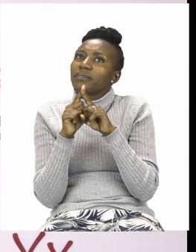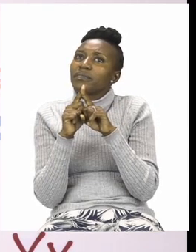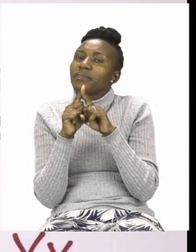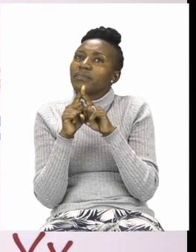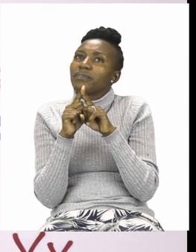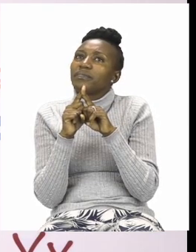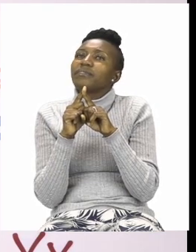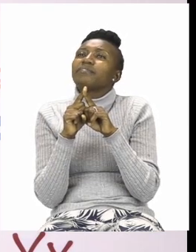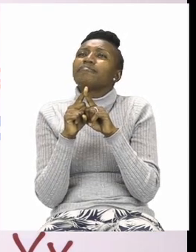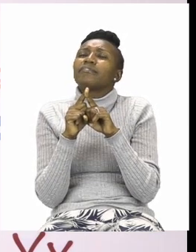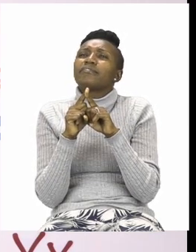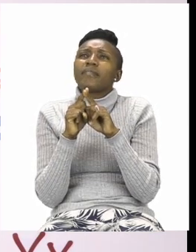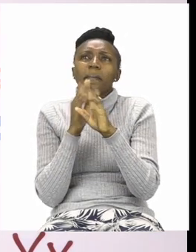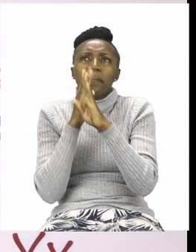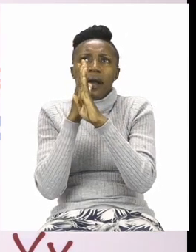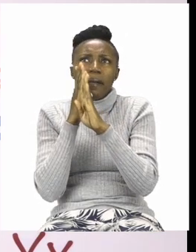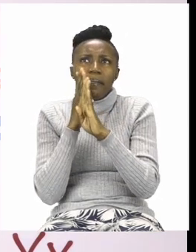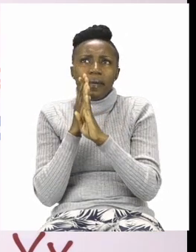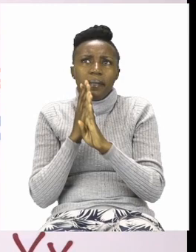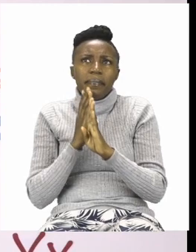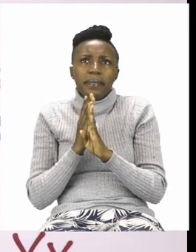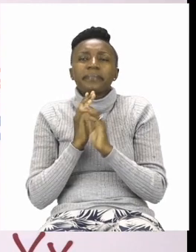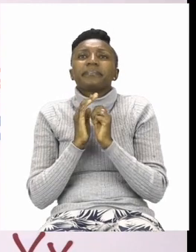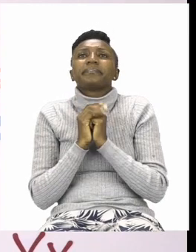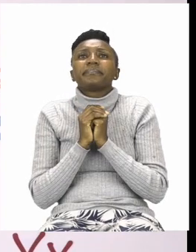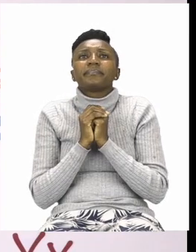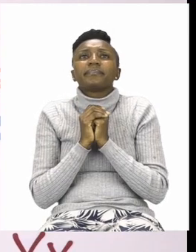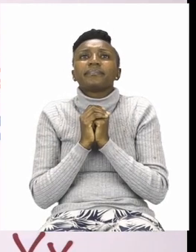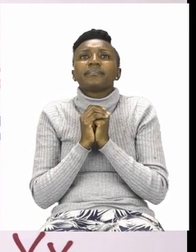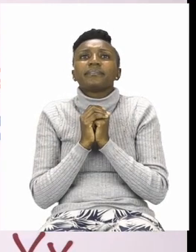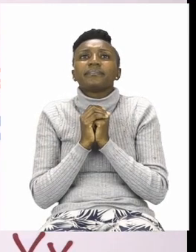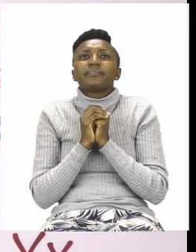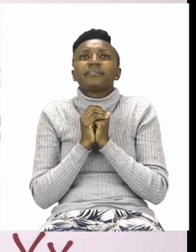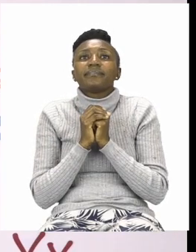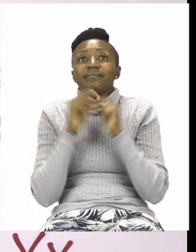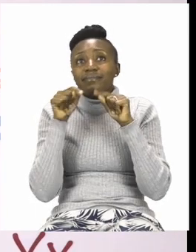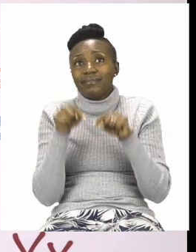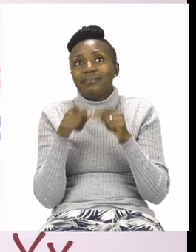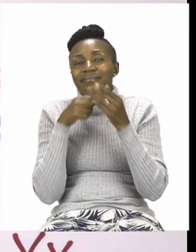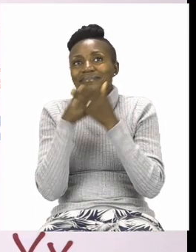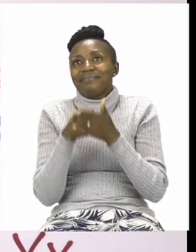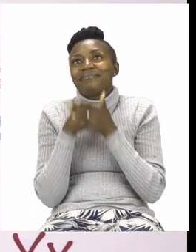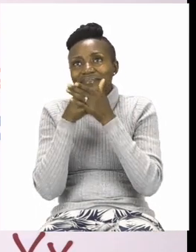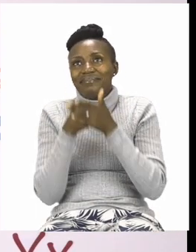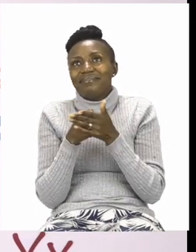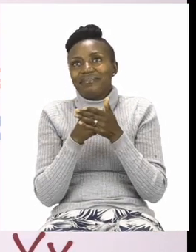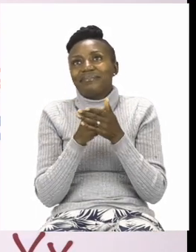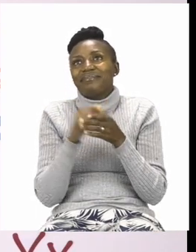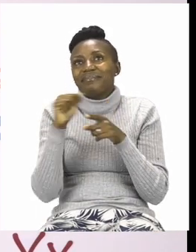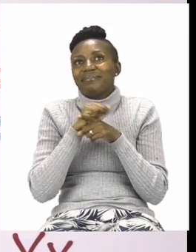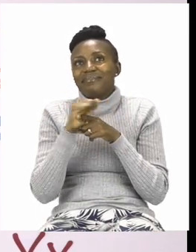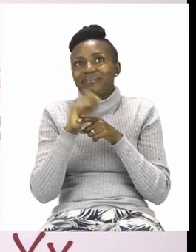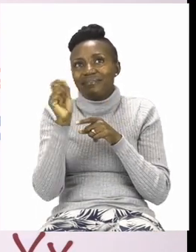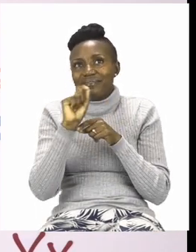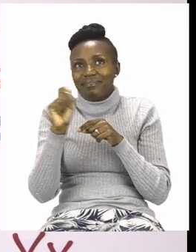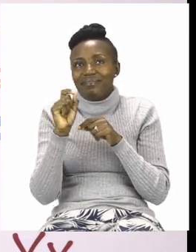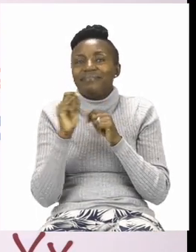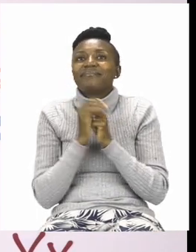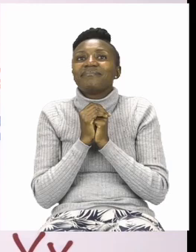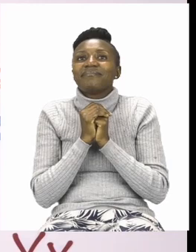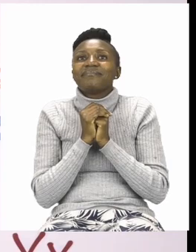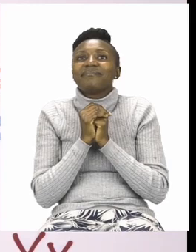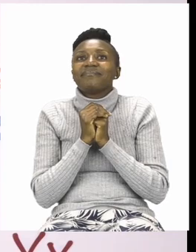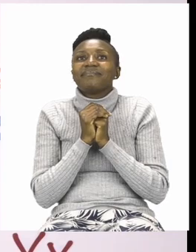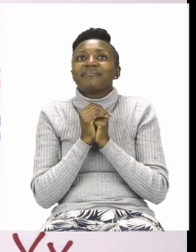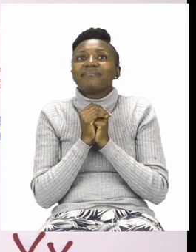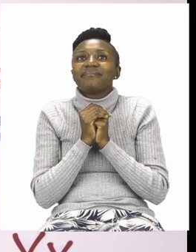with his back. So we want to try and trace him. I'd like you to please take your pencil and